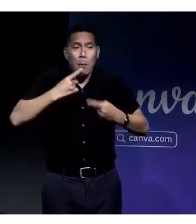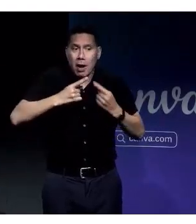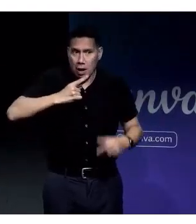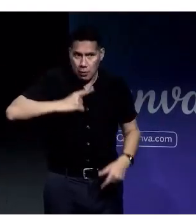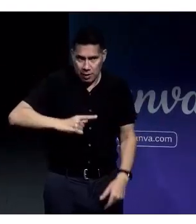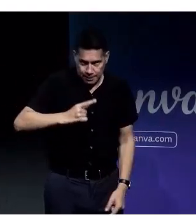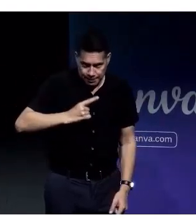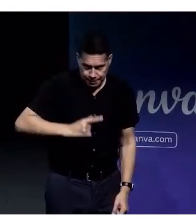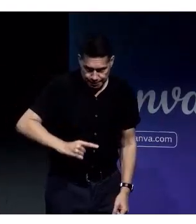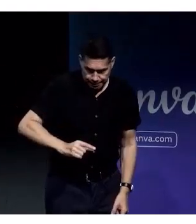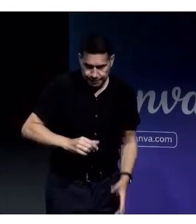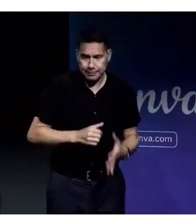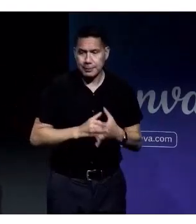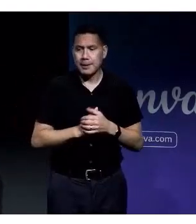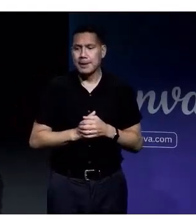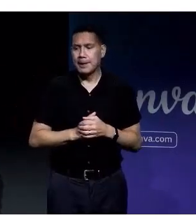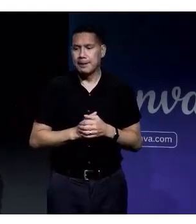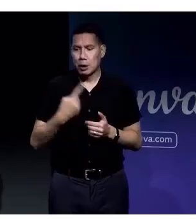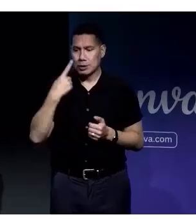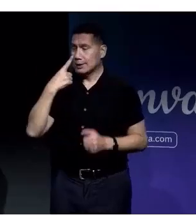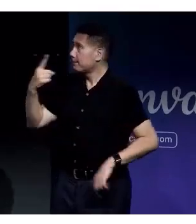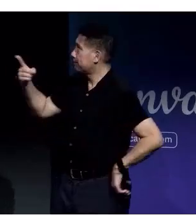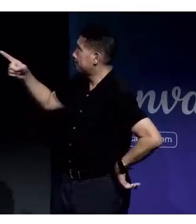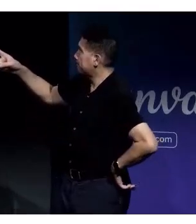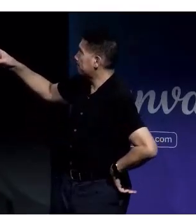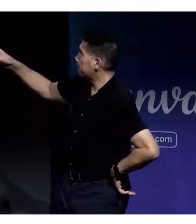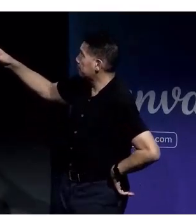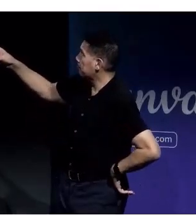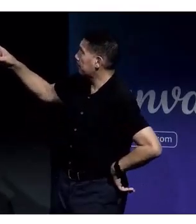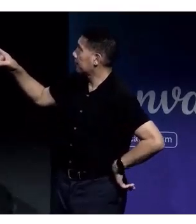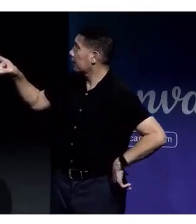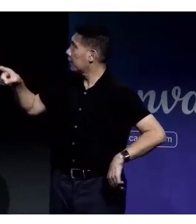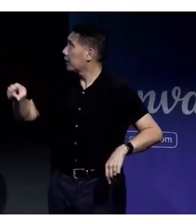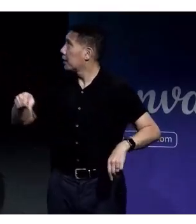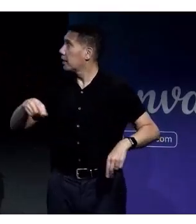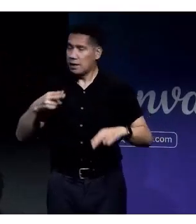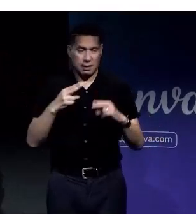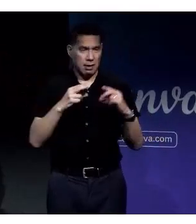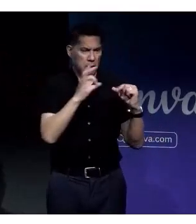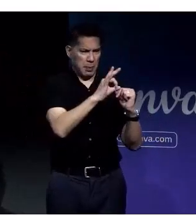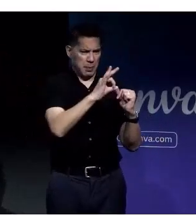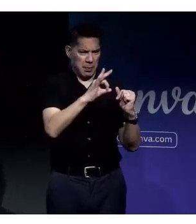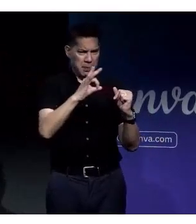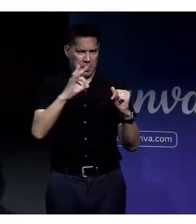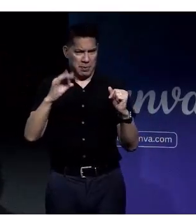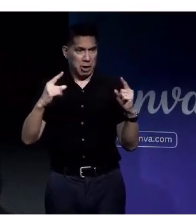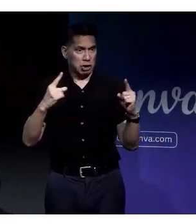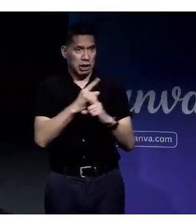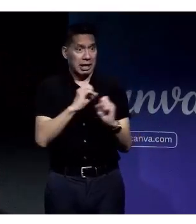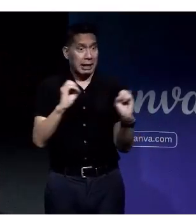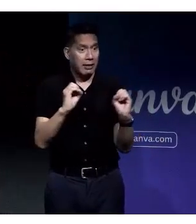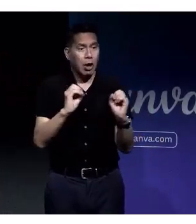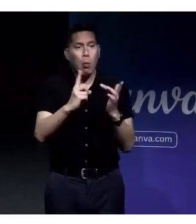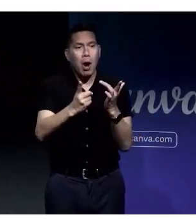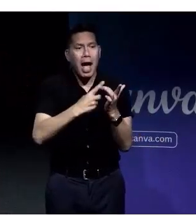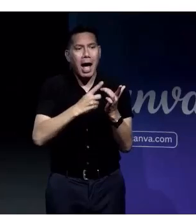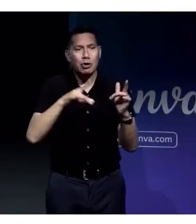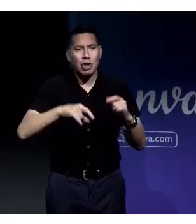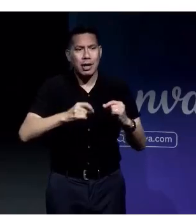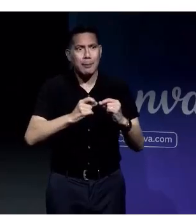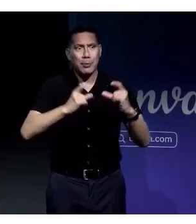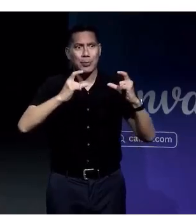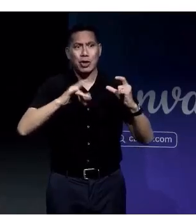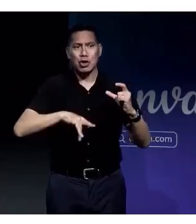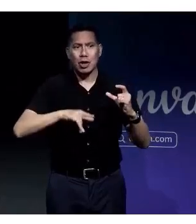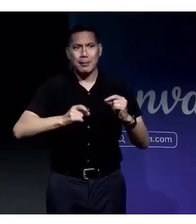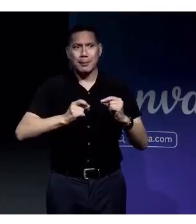So, you'll notice I've pointed out the quick links didn't change size. What else on this page has not changed size